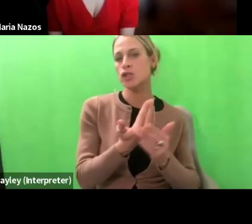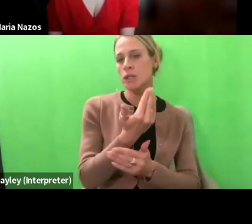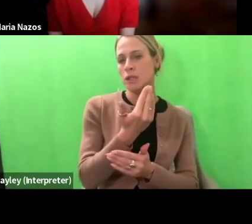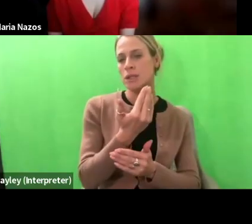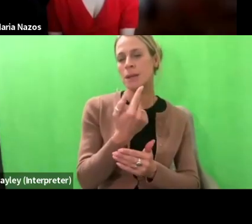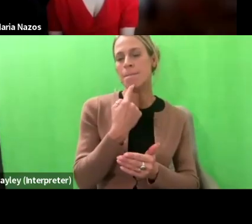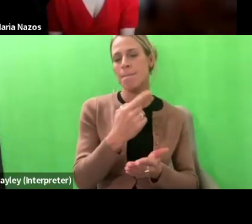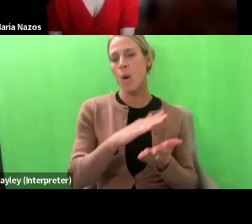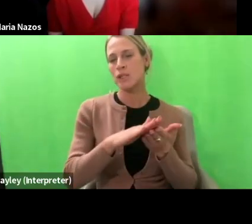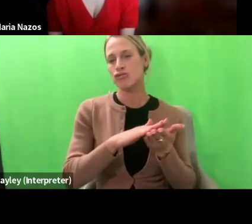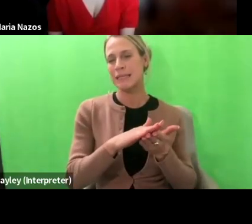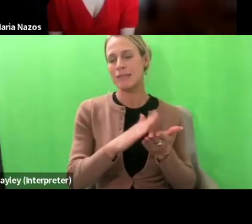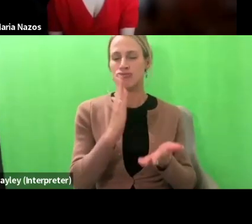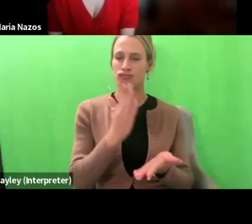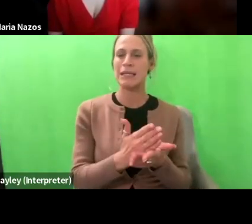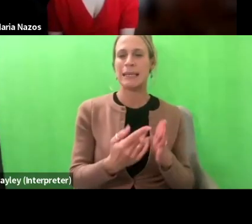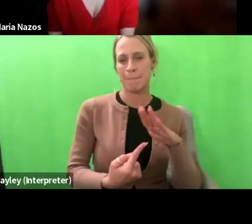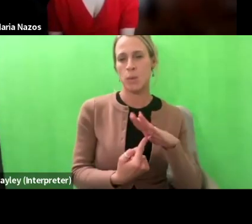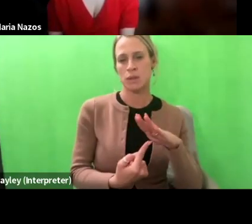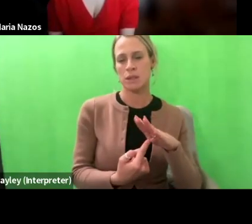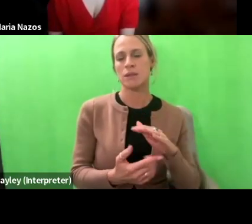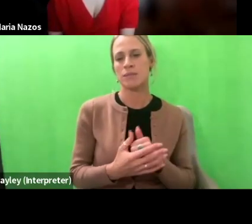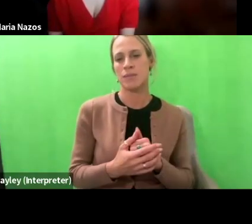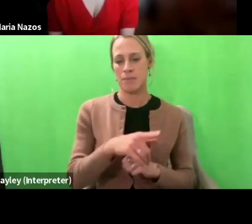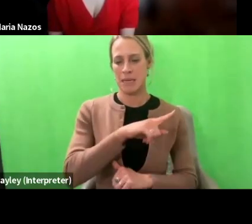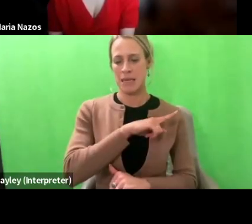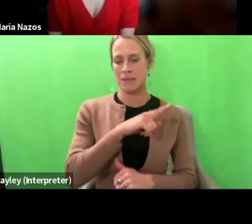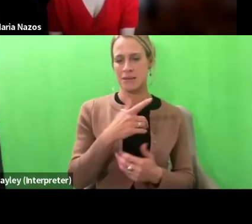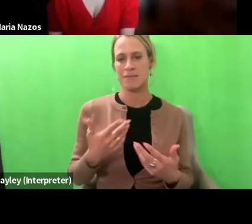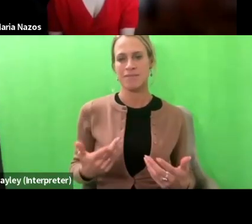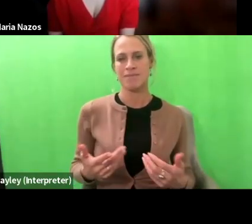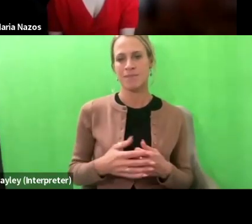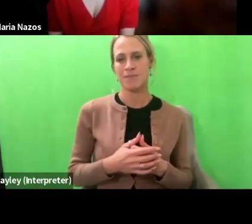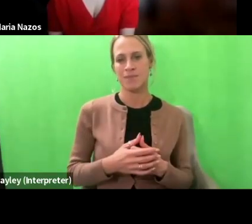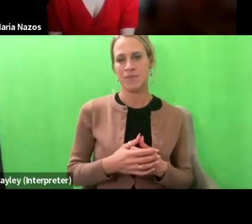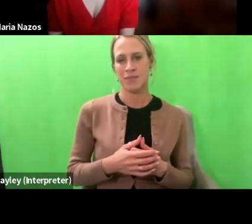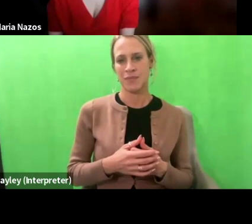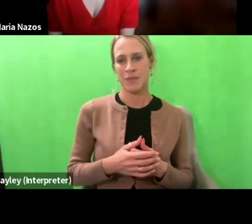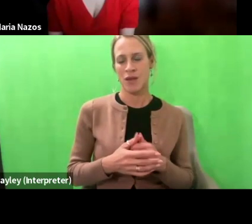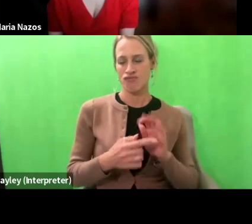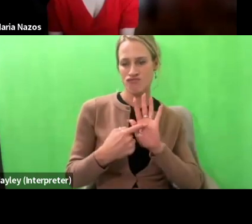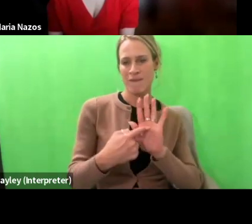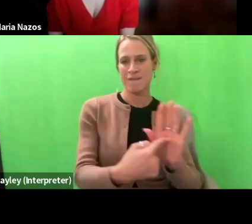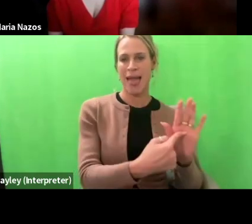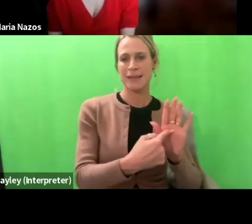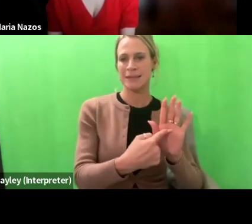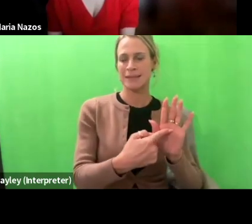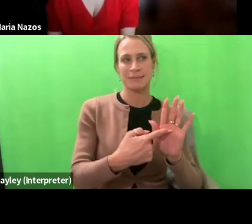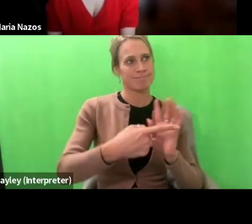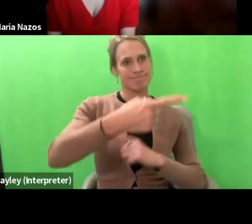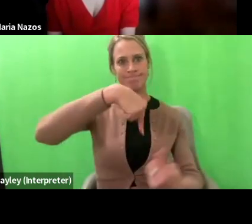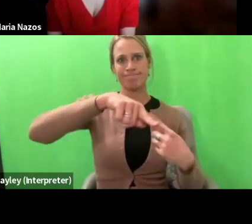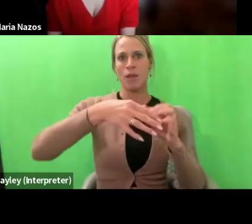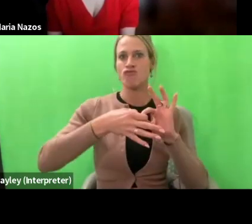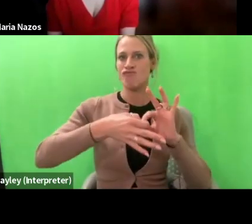really it is really important because it sort of reflects how relevant modern